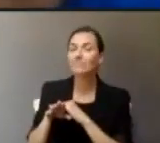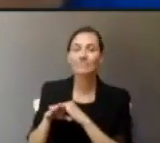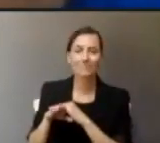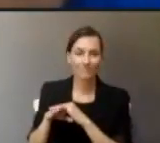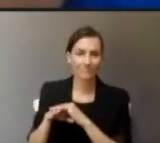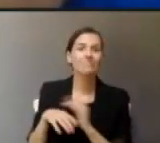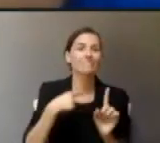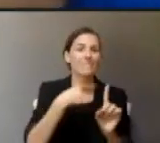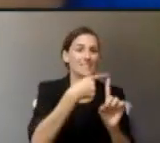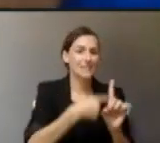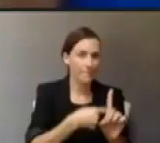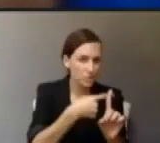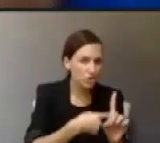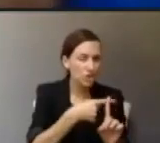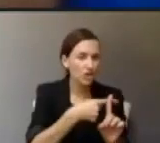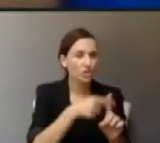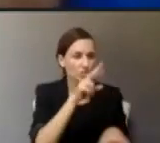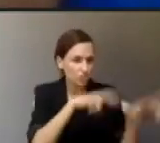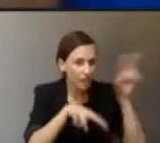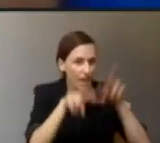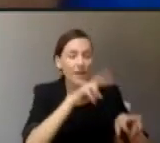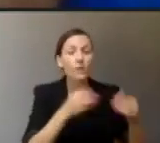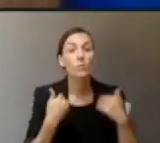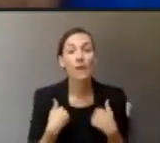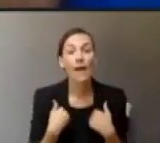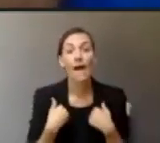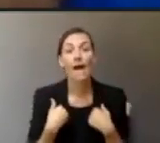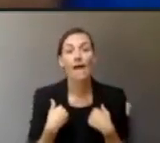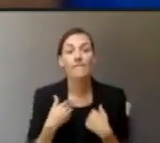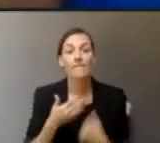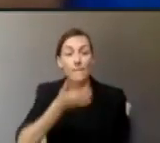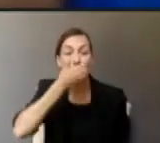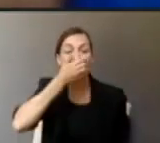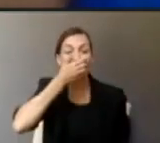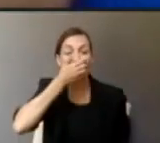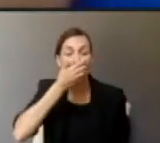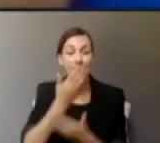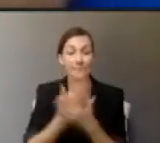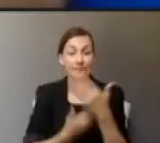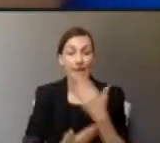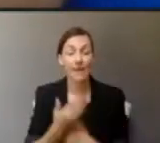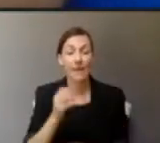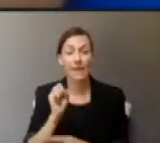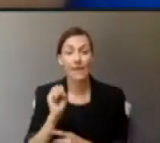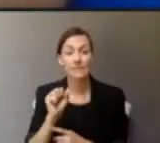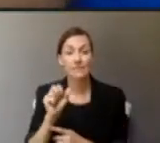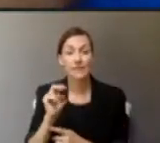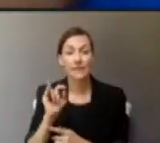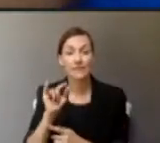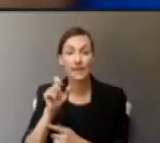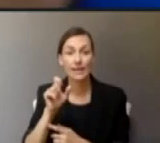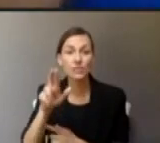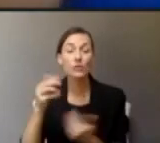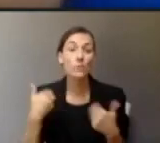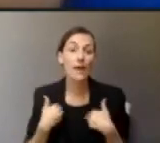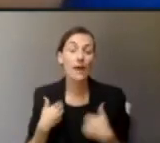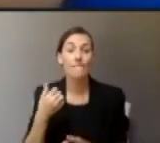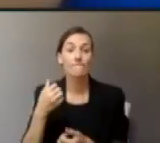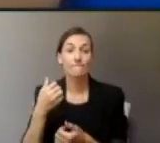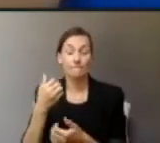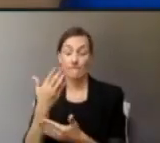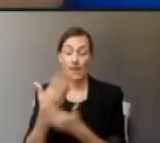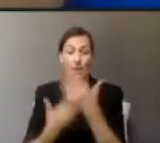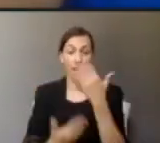checked. We have ample supplies of masks and hand sanitizers. We have instituted hand washing stations